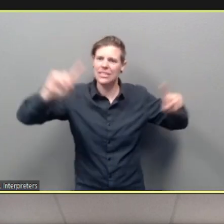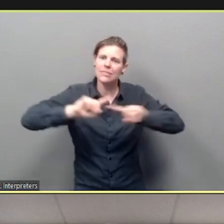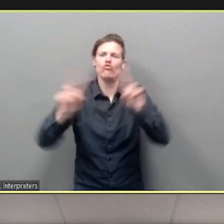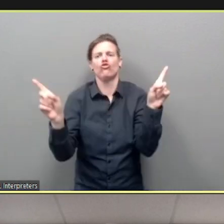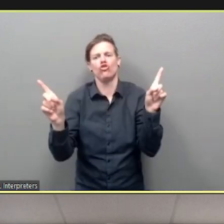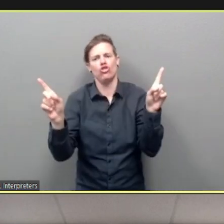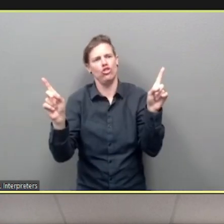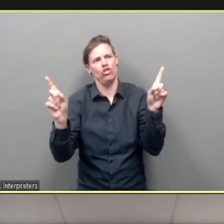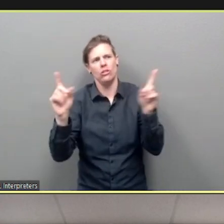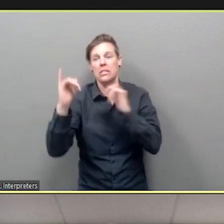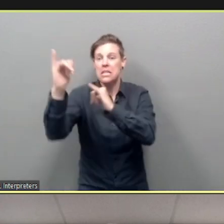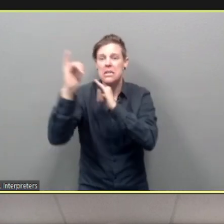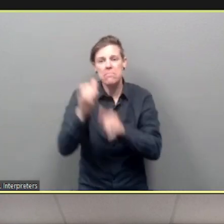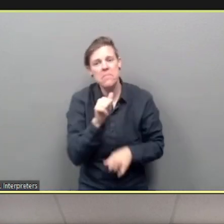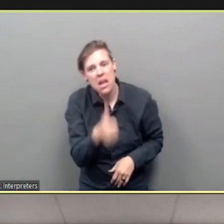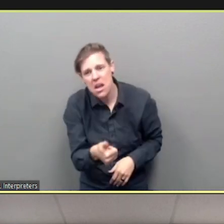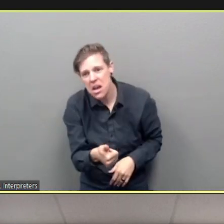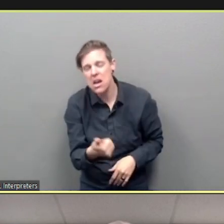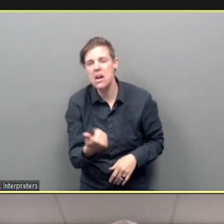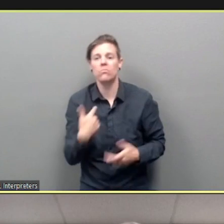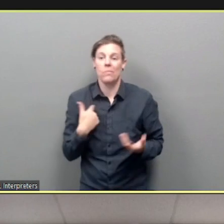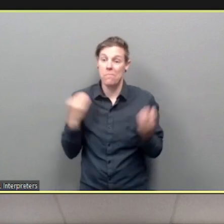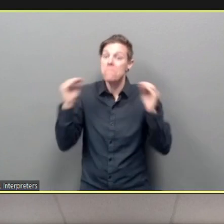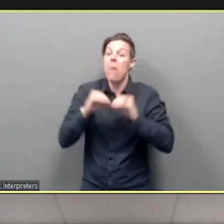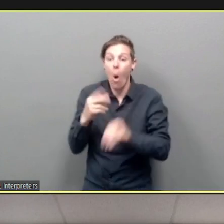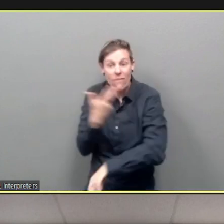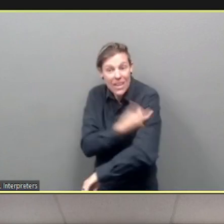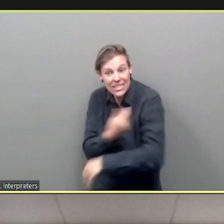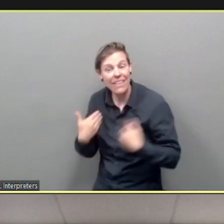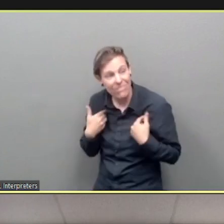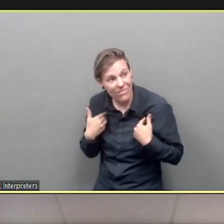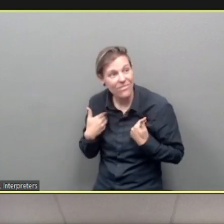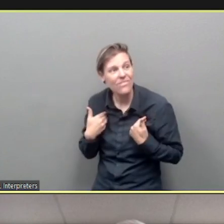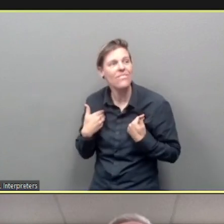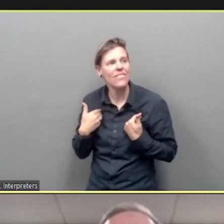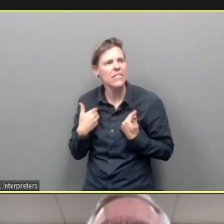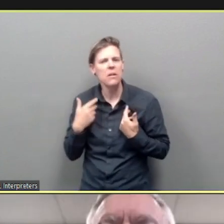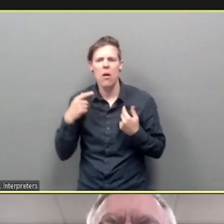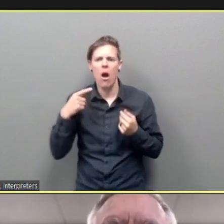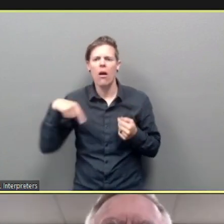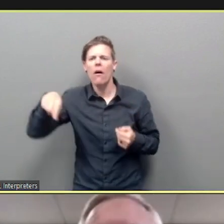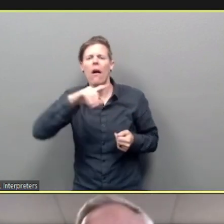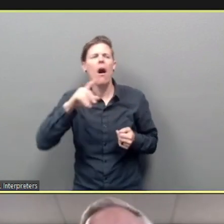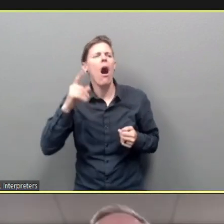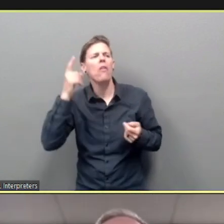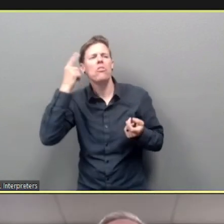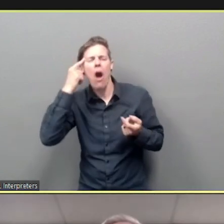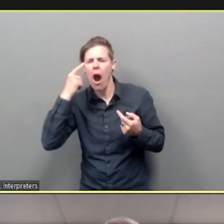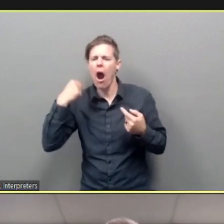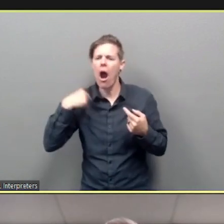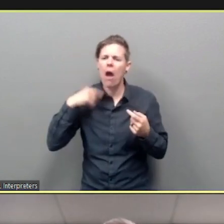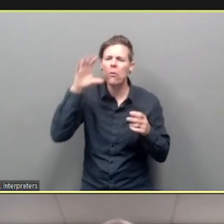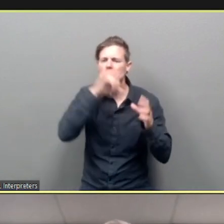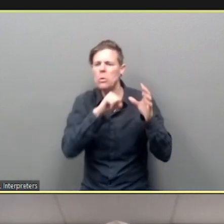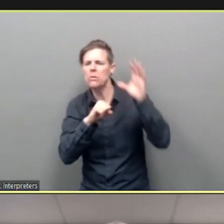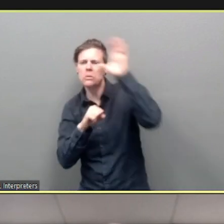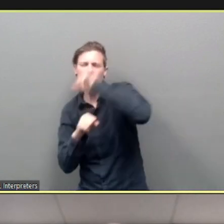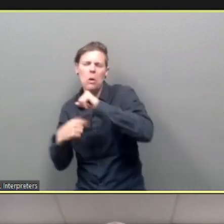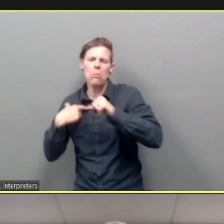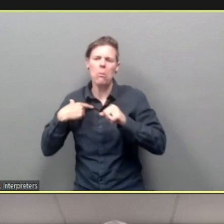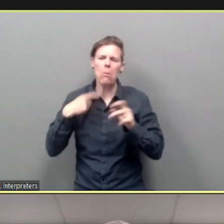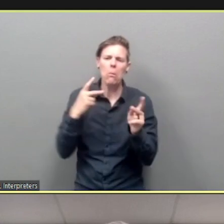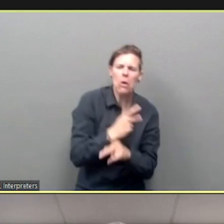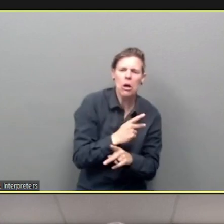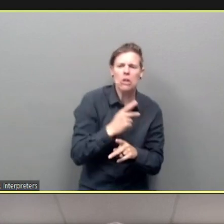therefore vaccines don't work. And I think the point is, just to go back, let's take the masking argument.